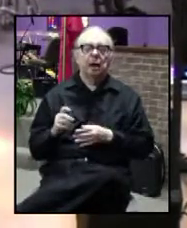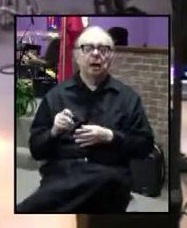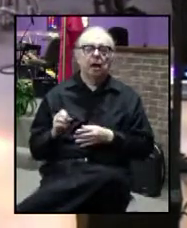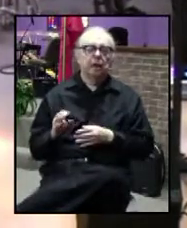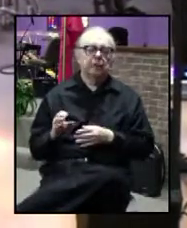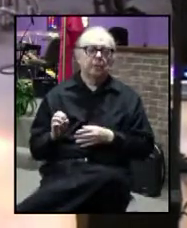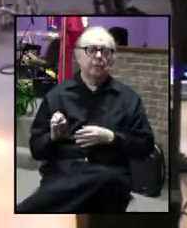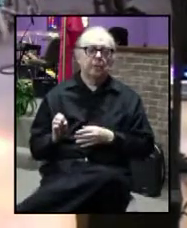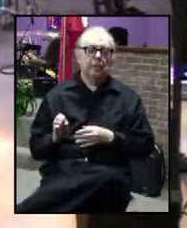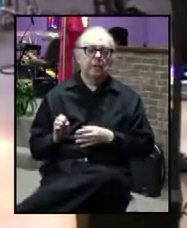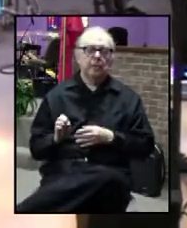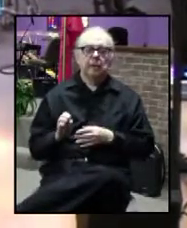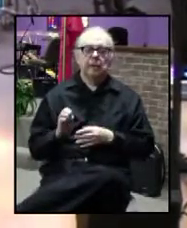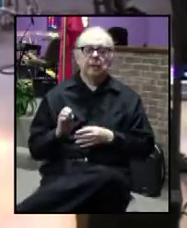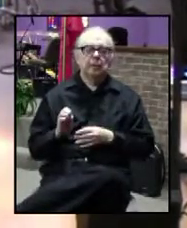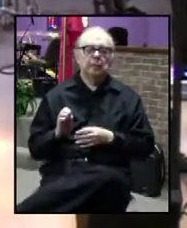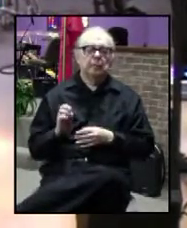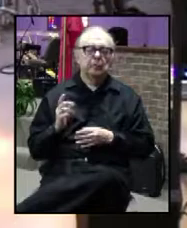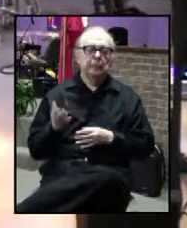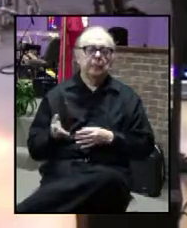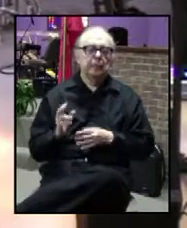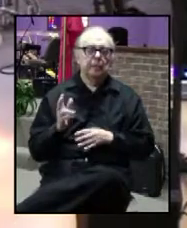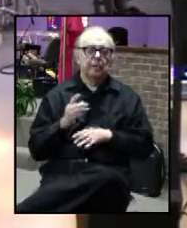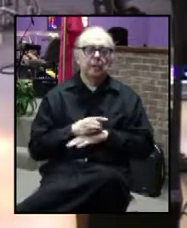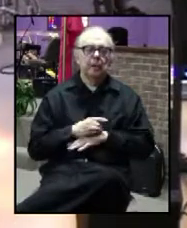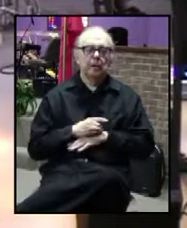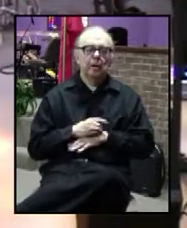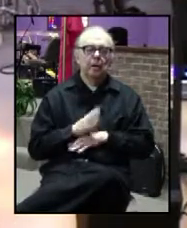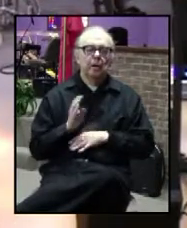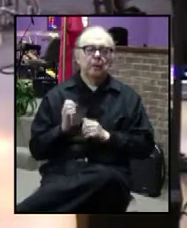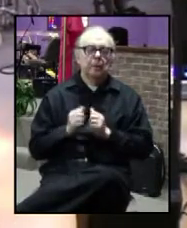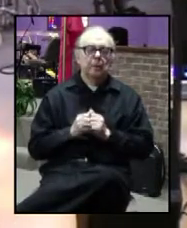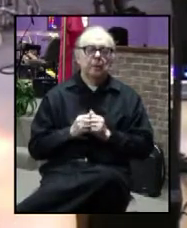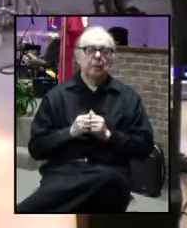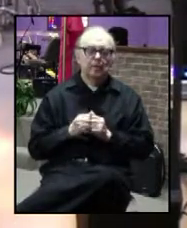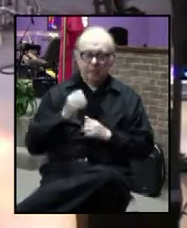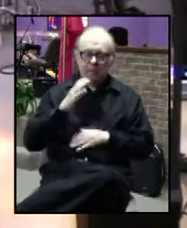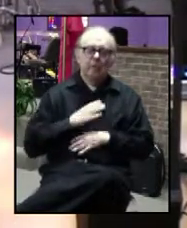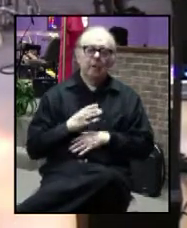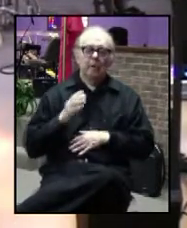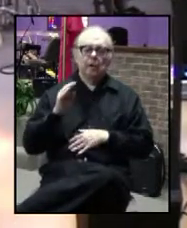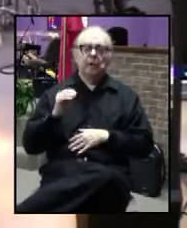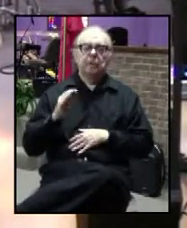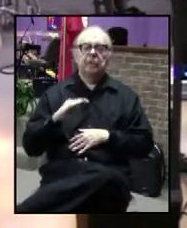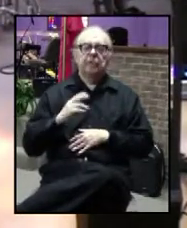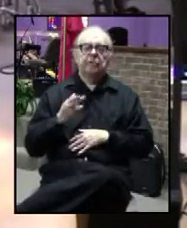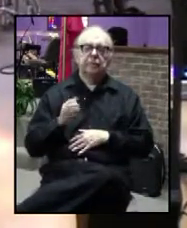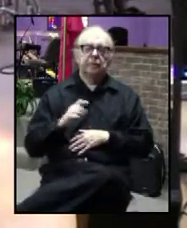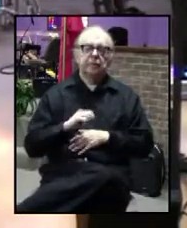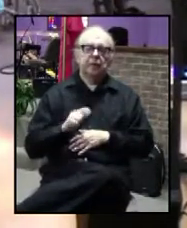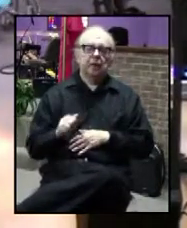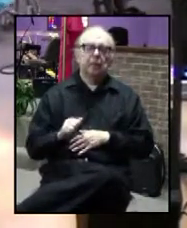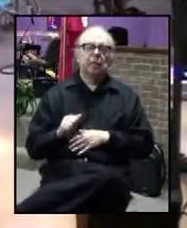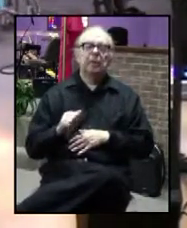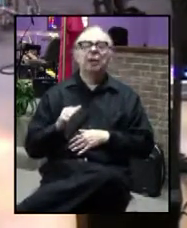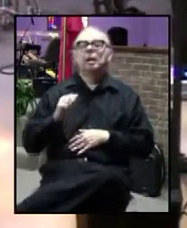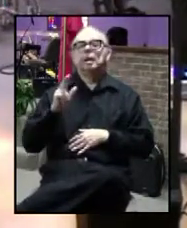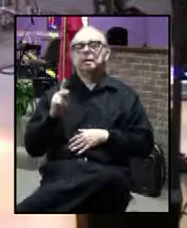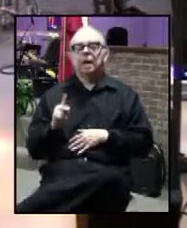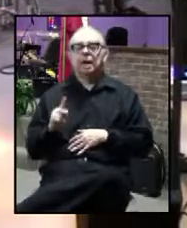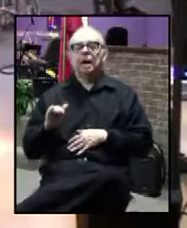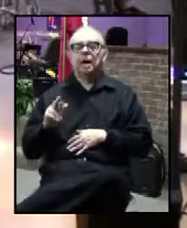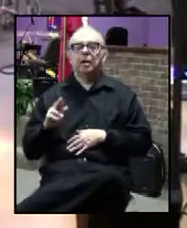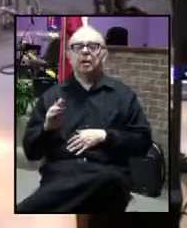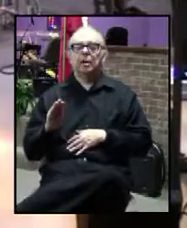and we'll spend 3 days there. But we're going out there to be with a guy by the name of Michael Kirby. Michael and his